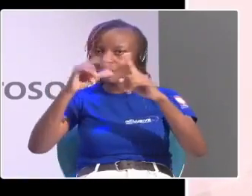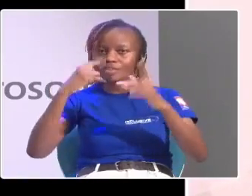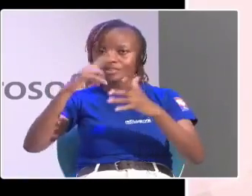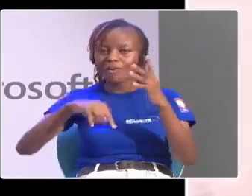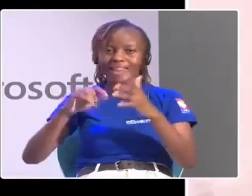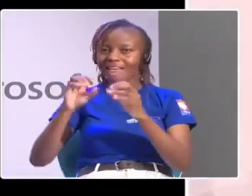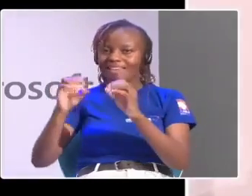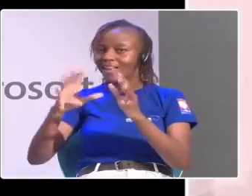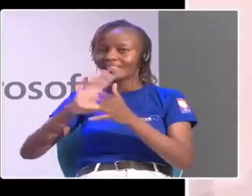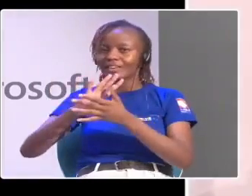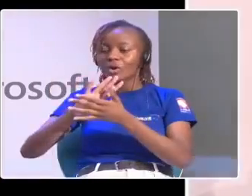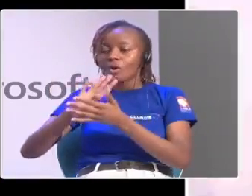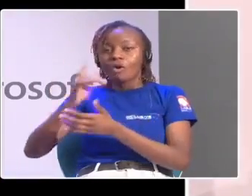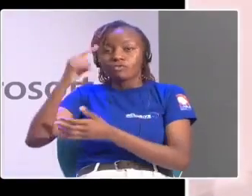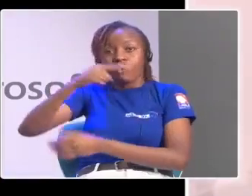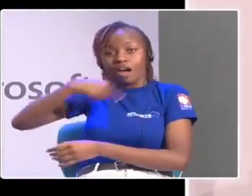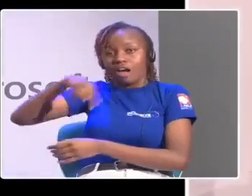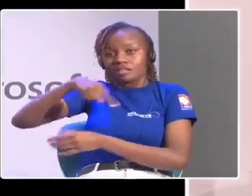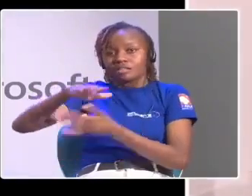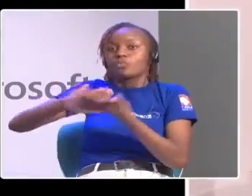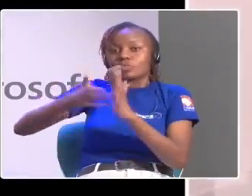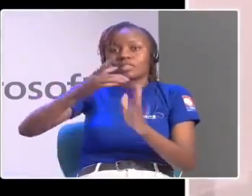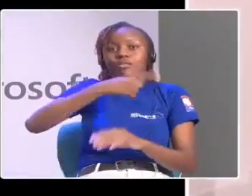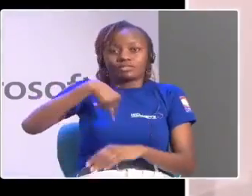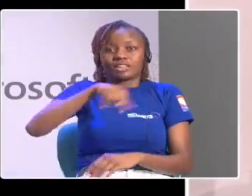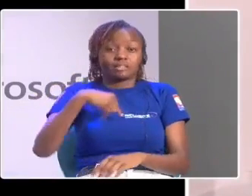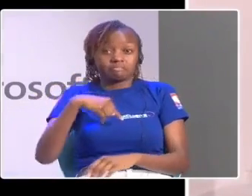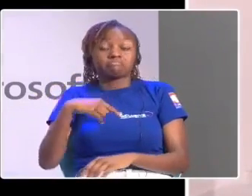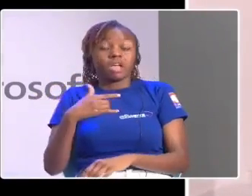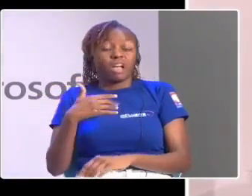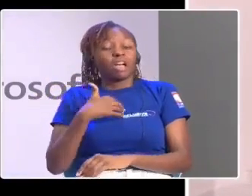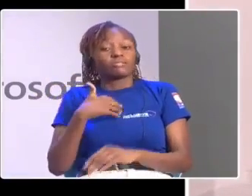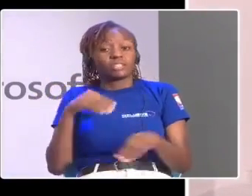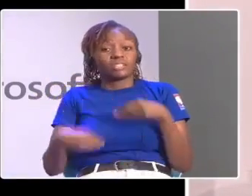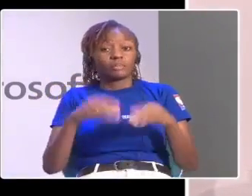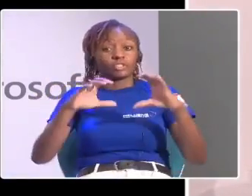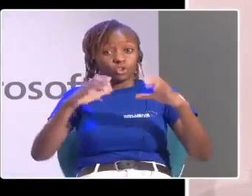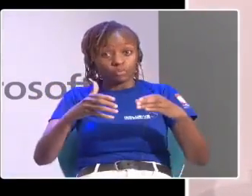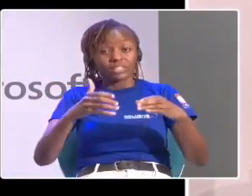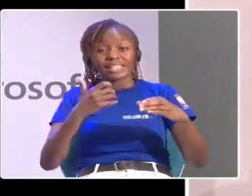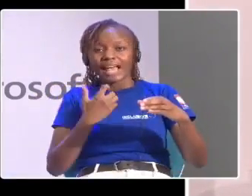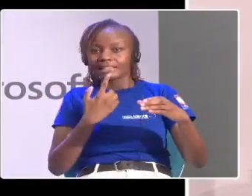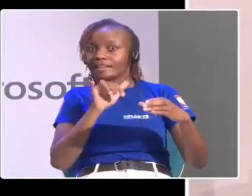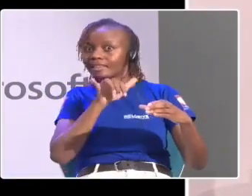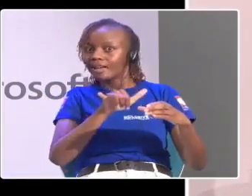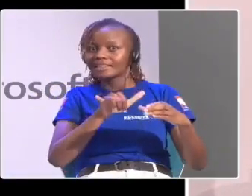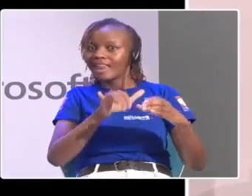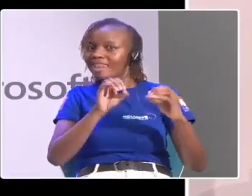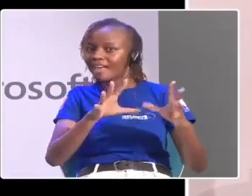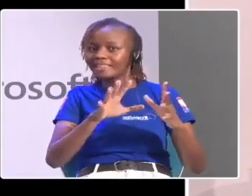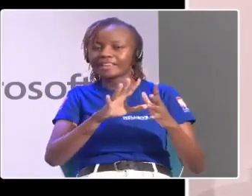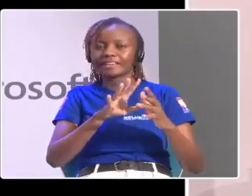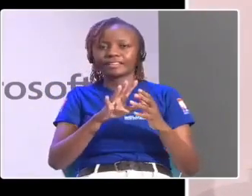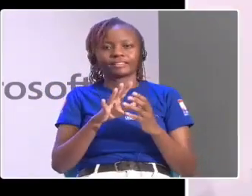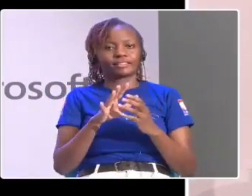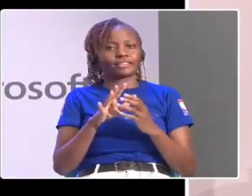us without us, and our disability community at Google has added also, and nothing without us